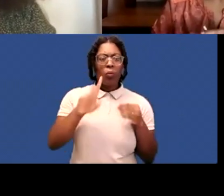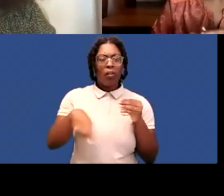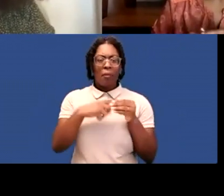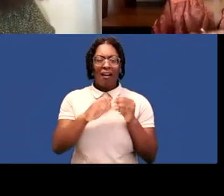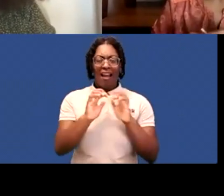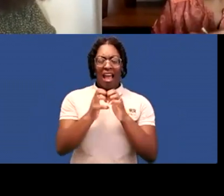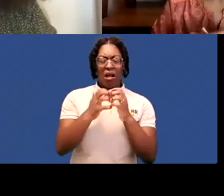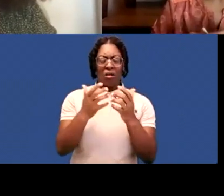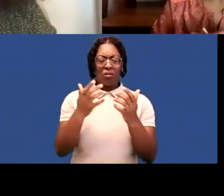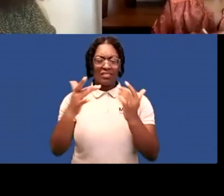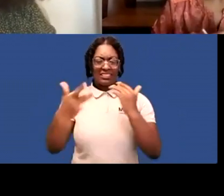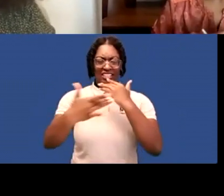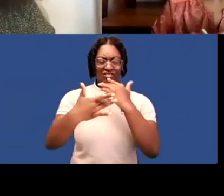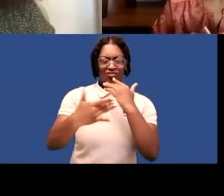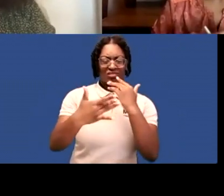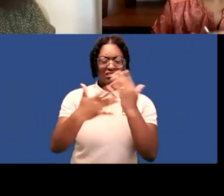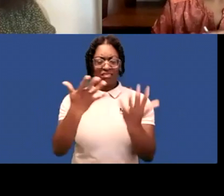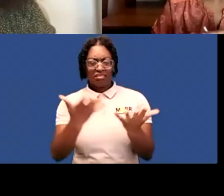myself doing a lot